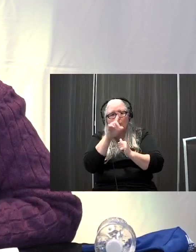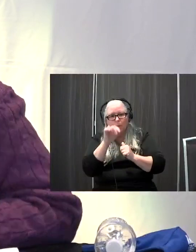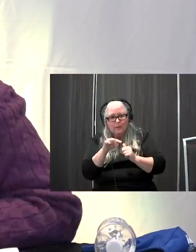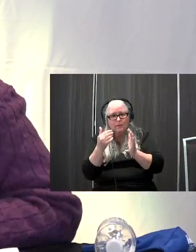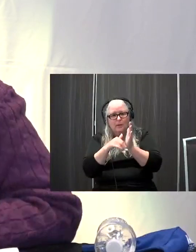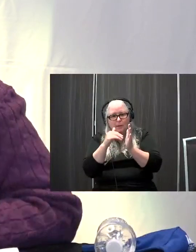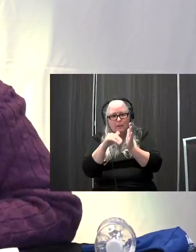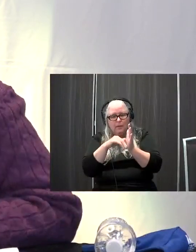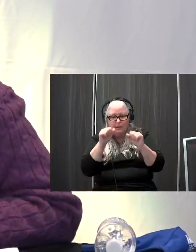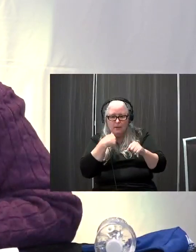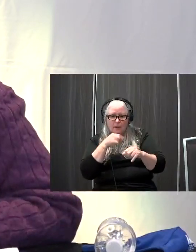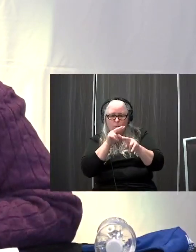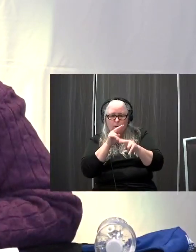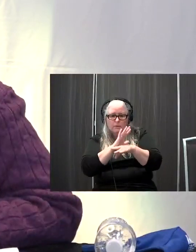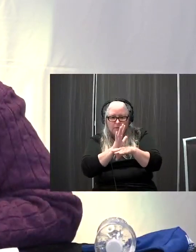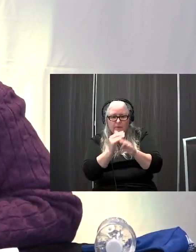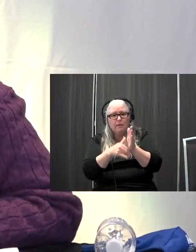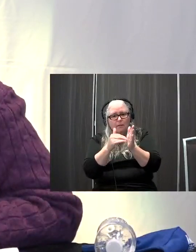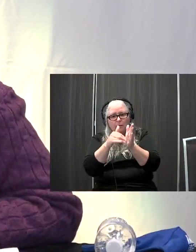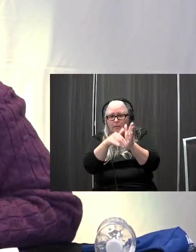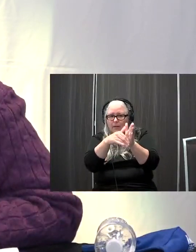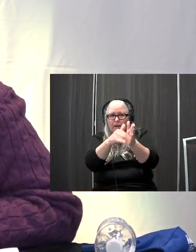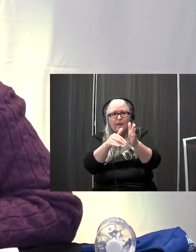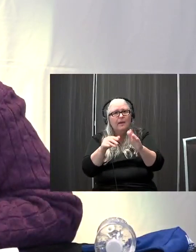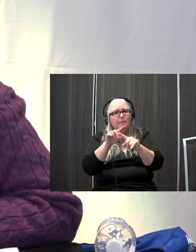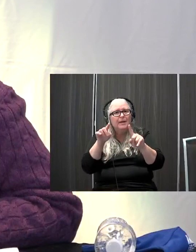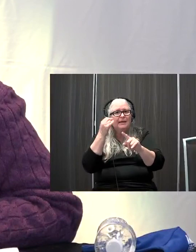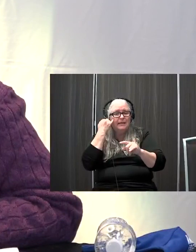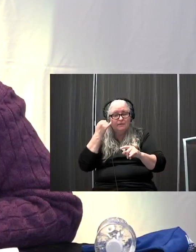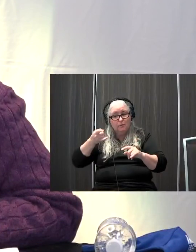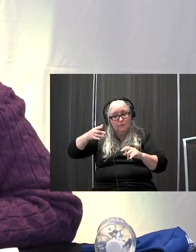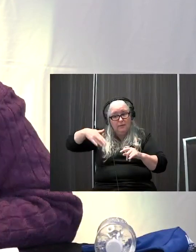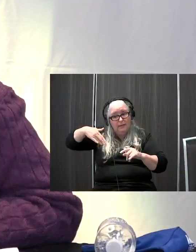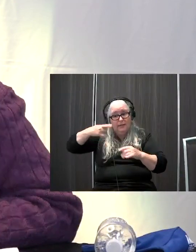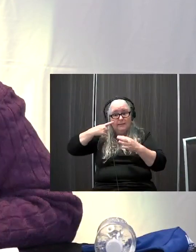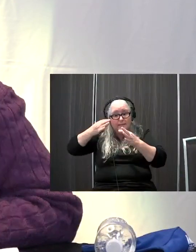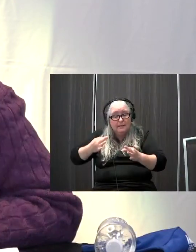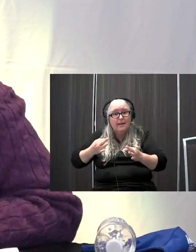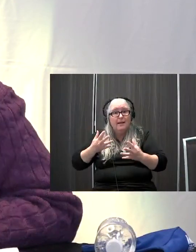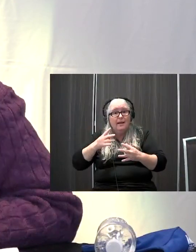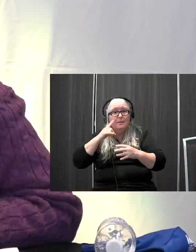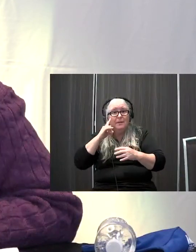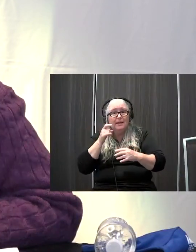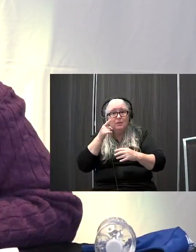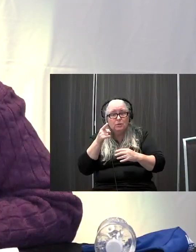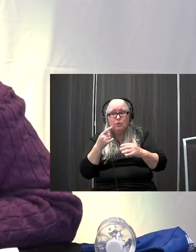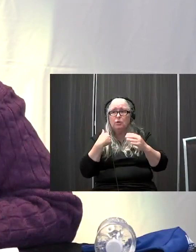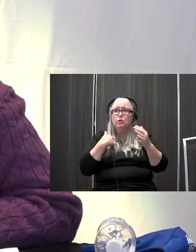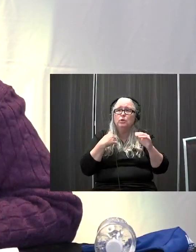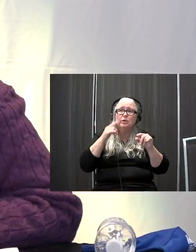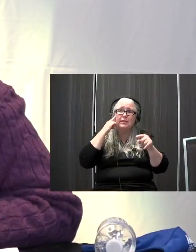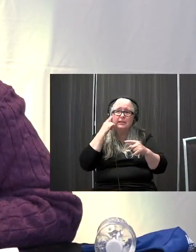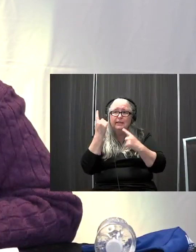movie? Can I watch a movie? Can I watch a movie? When the decision maker hasn't made a decision about the activity because they are weighing different factors or options.